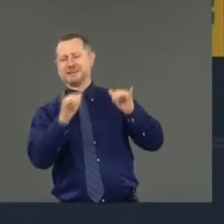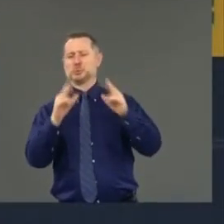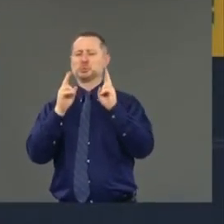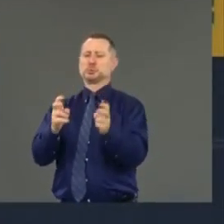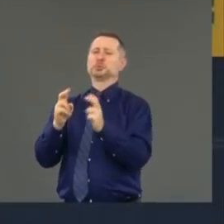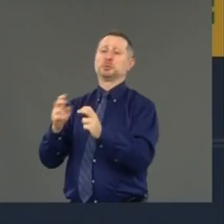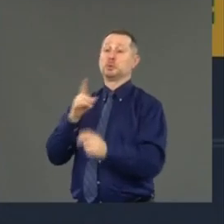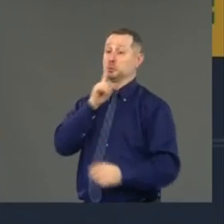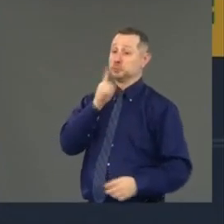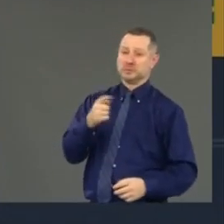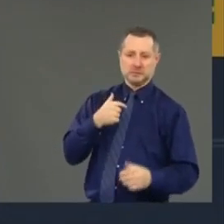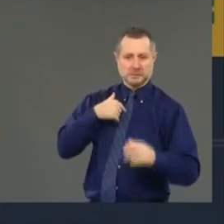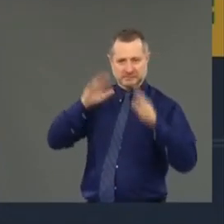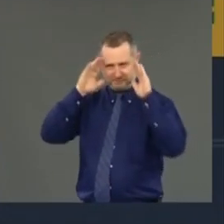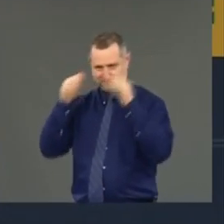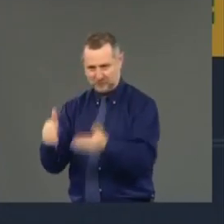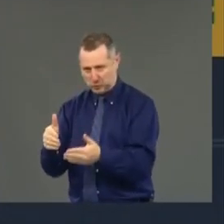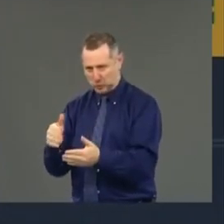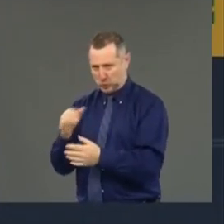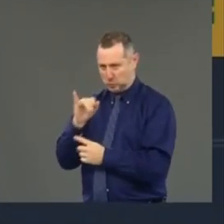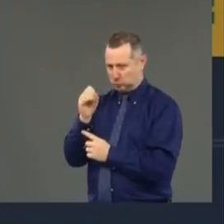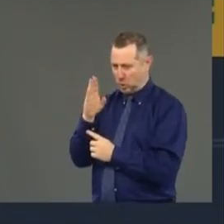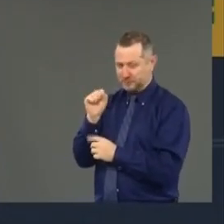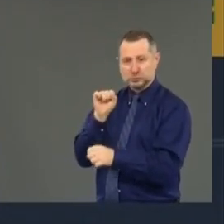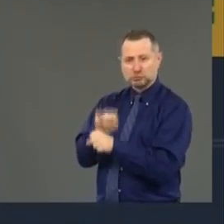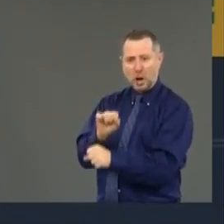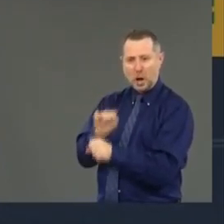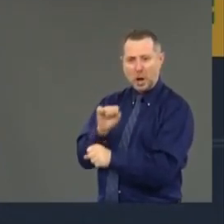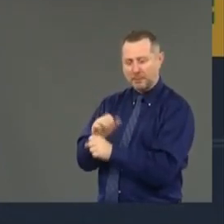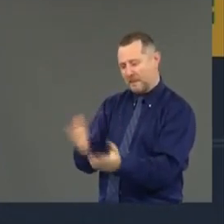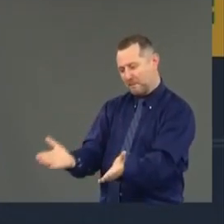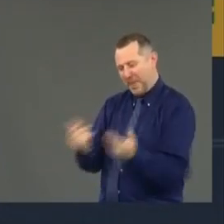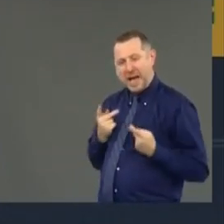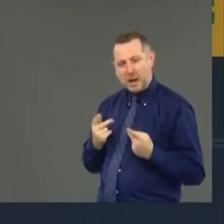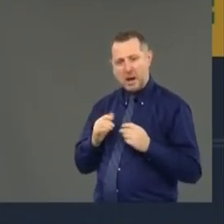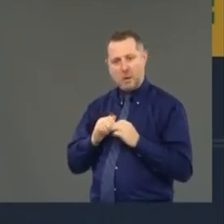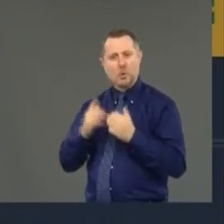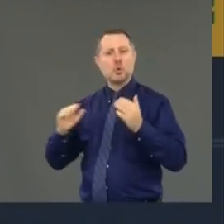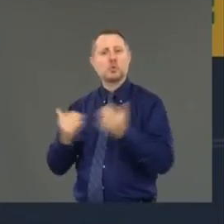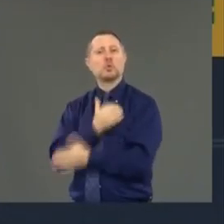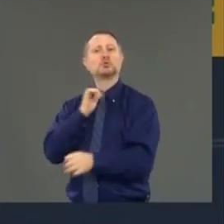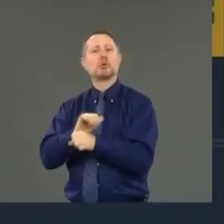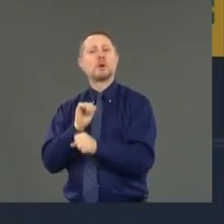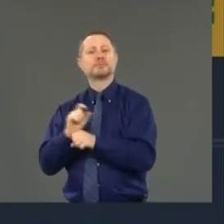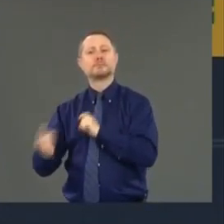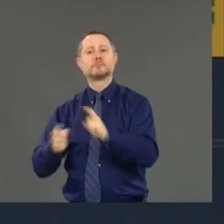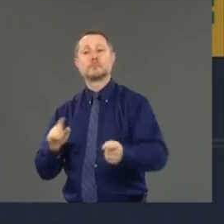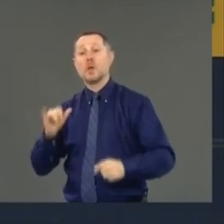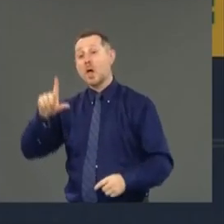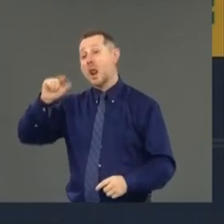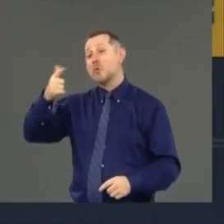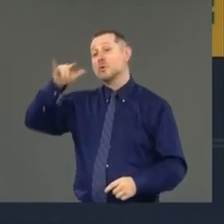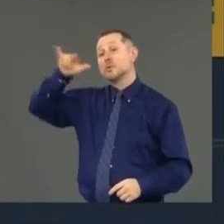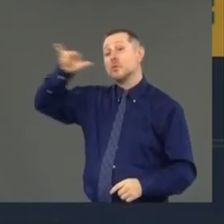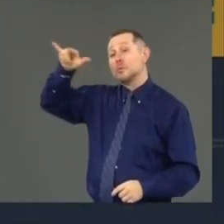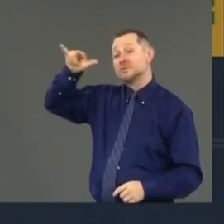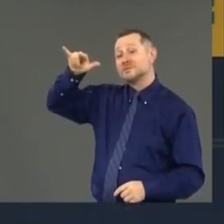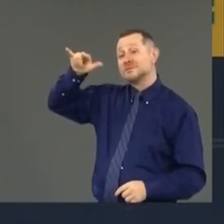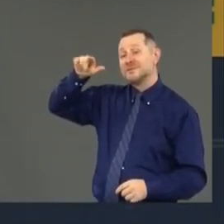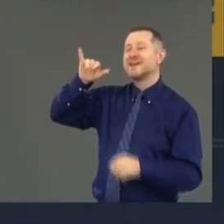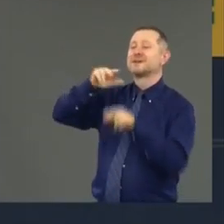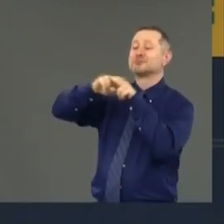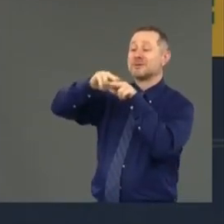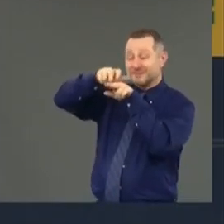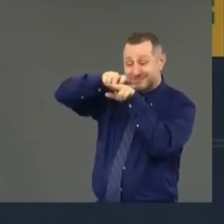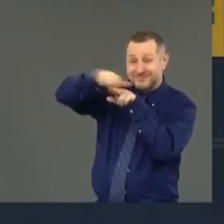primarily job-creating activities yesterday. So LaGuardia AirTrain would create jobs, also create an